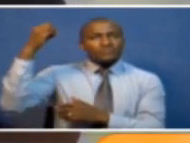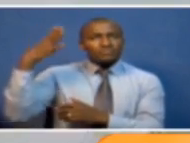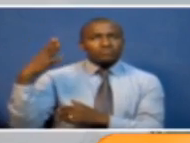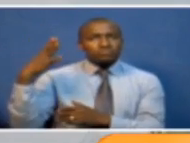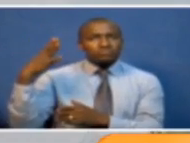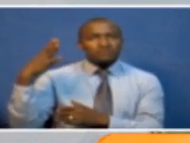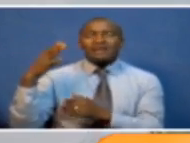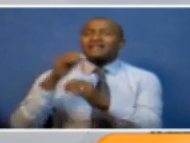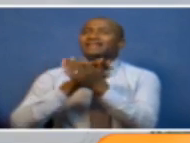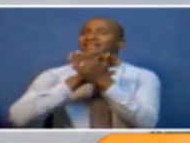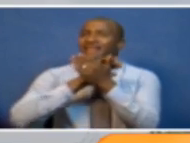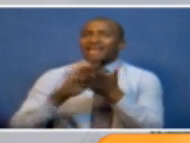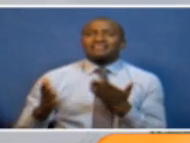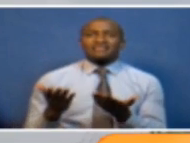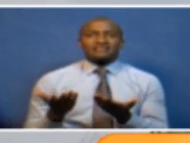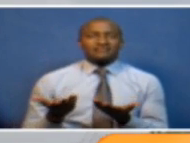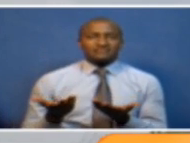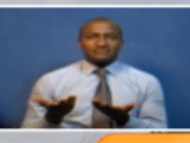generated.